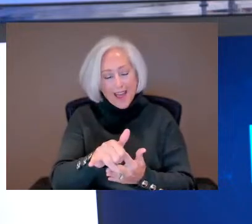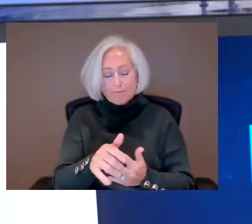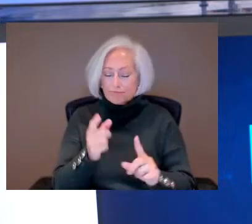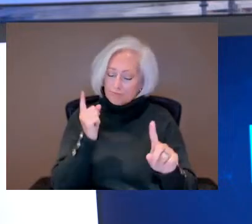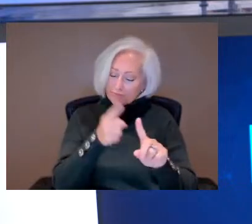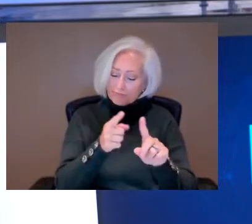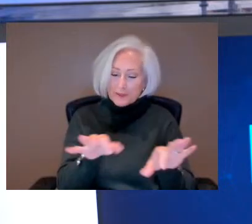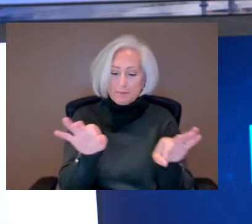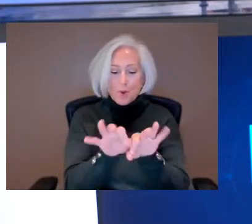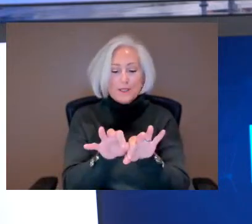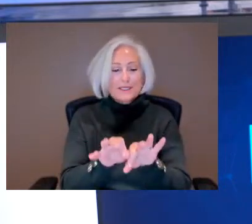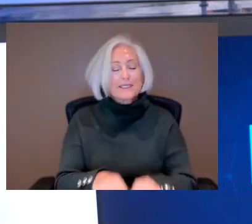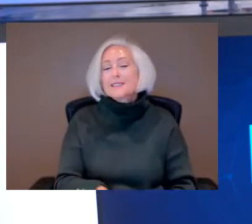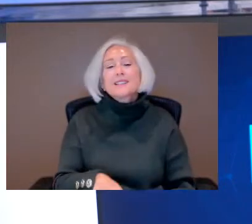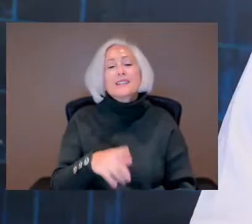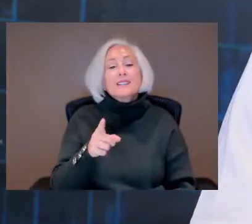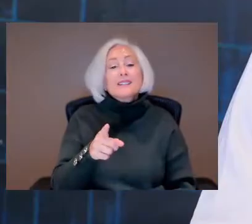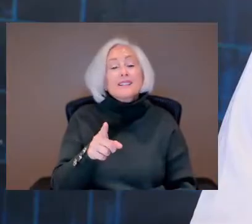takeaway today?